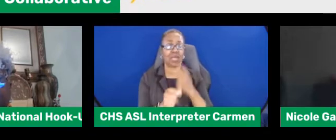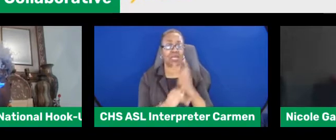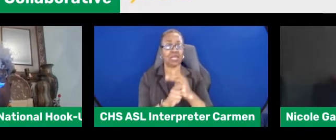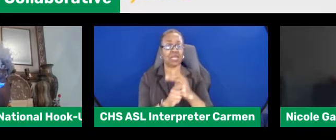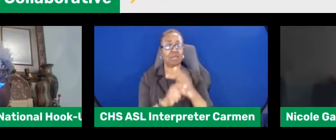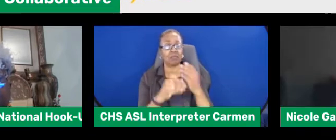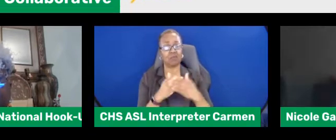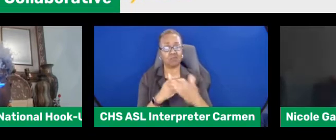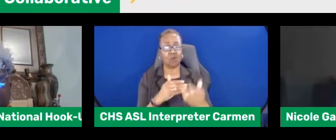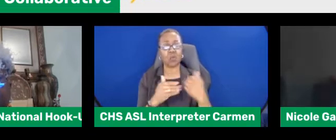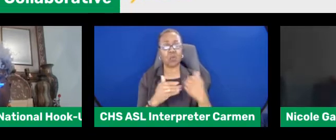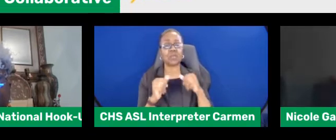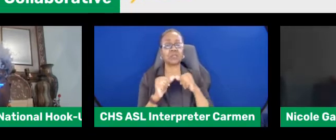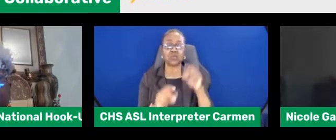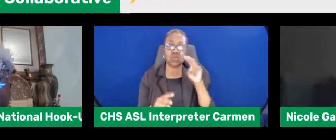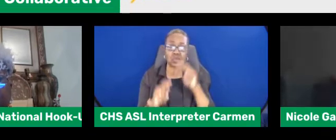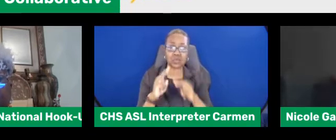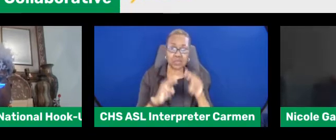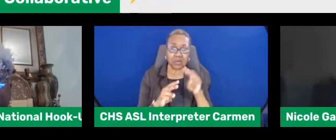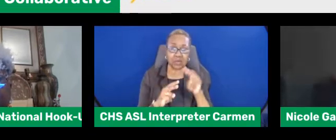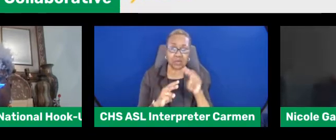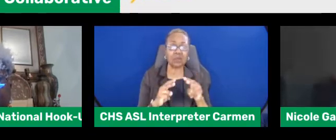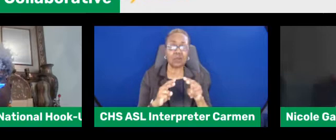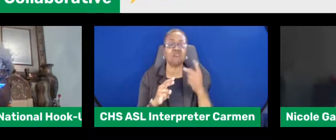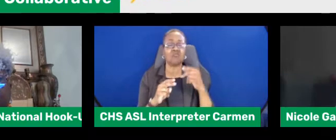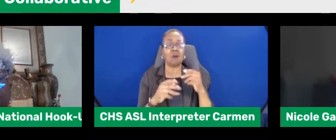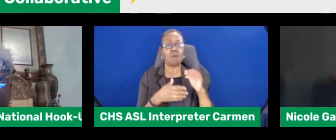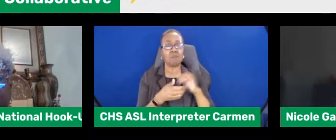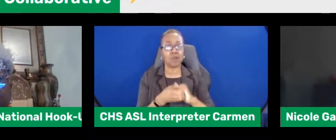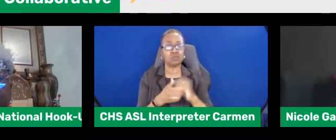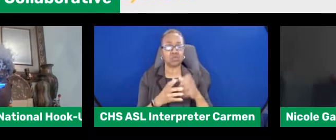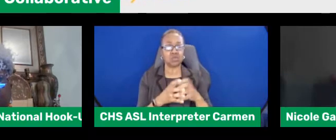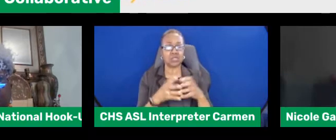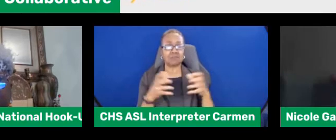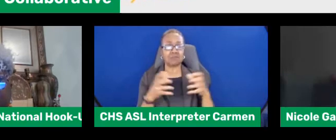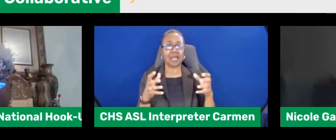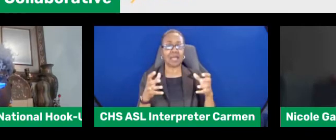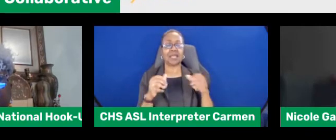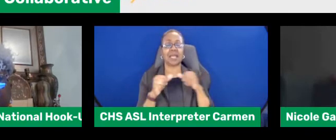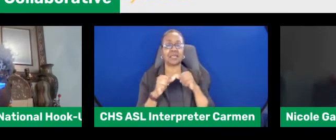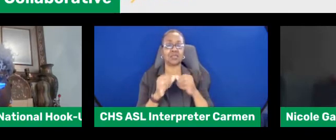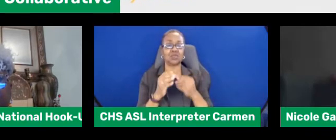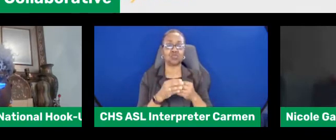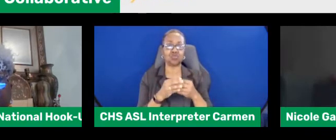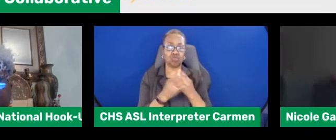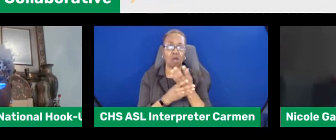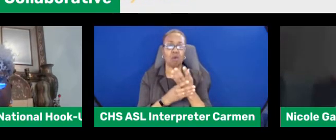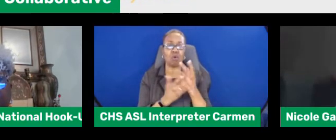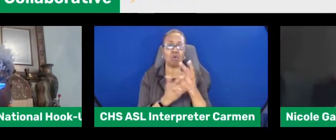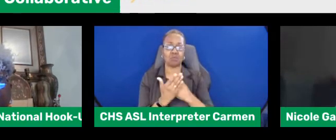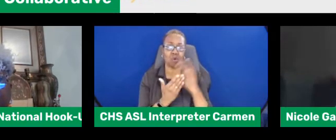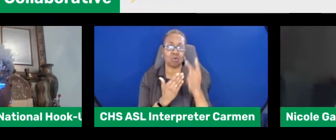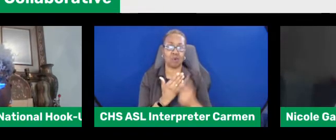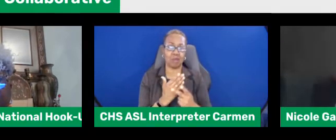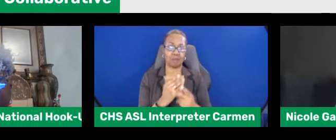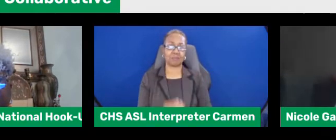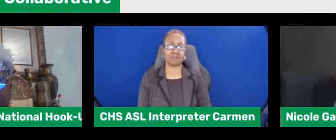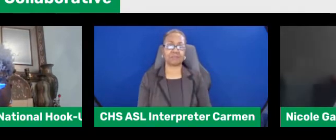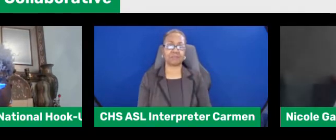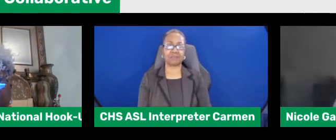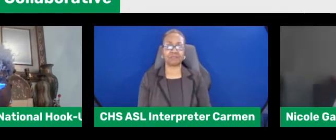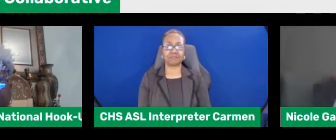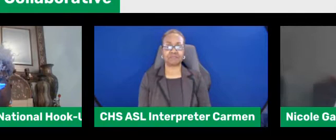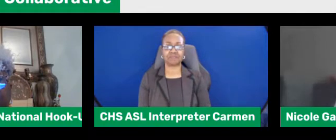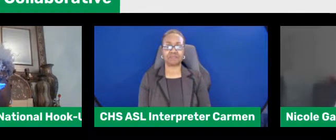to look at partnerships to expand and continue to grow the program.